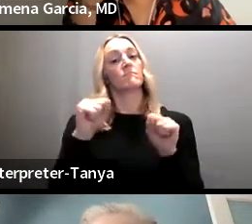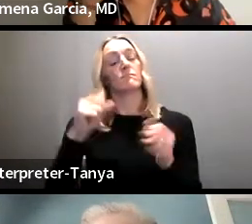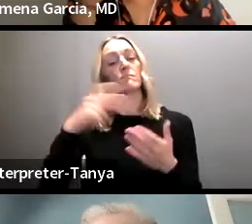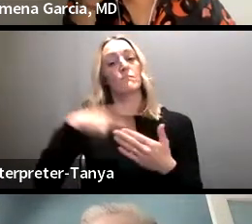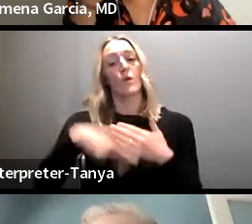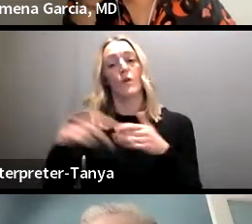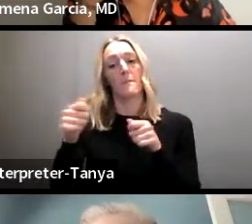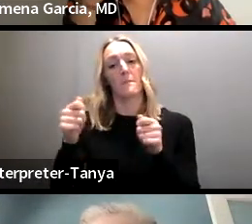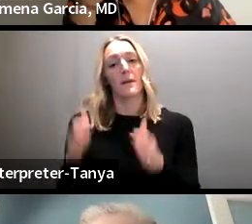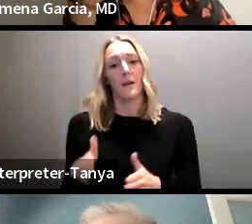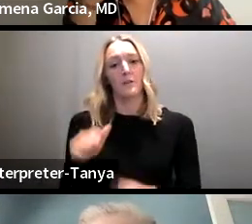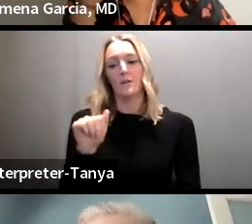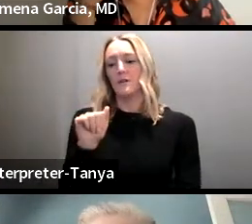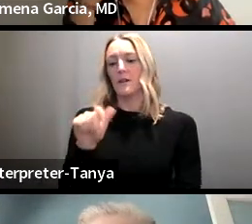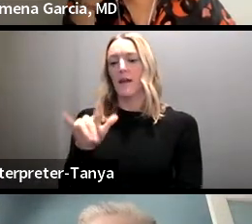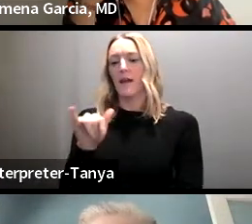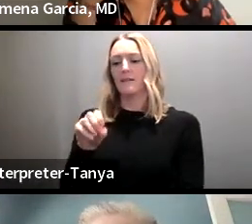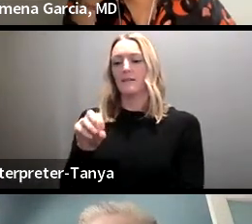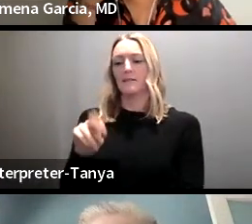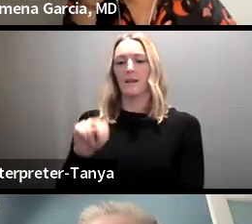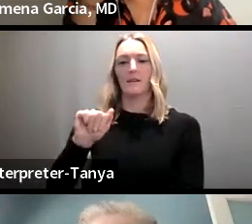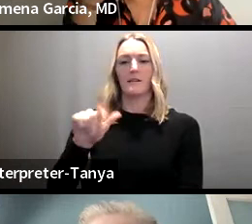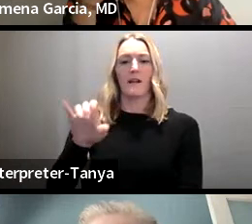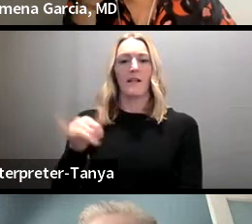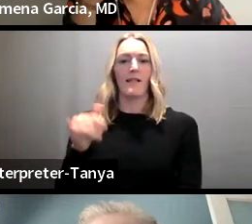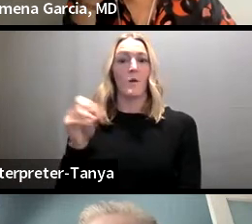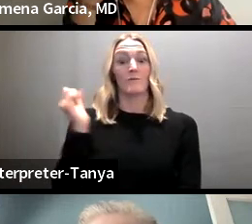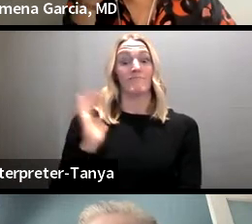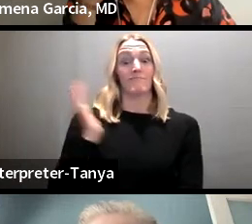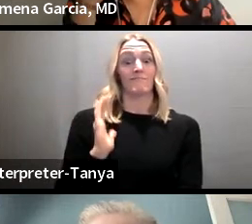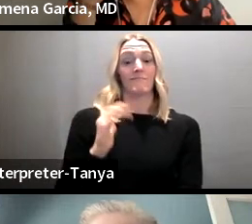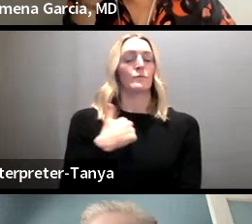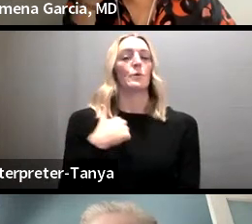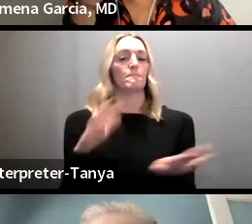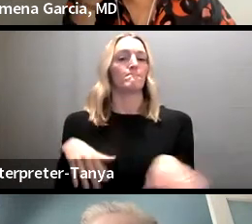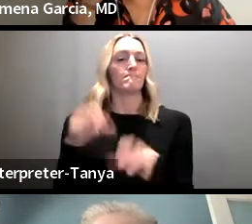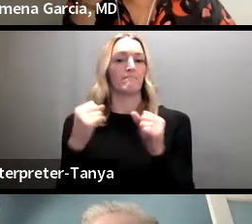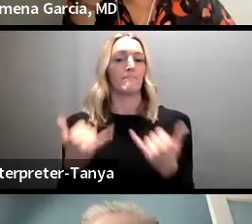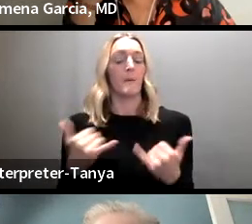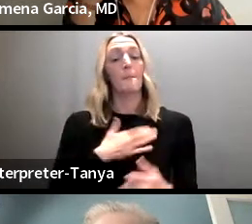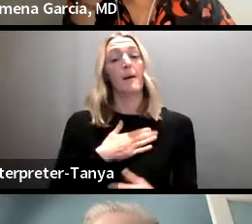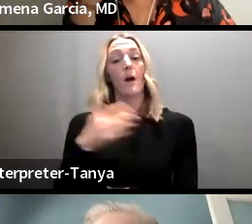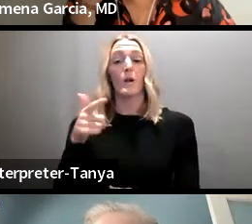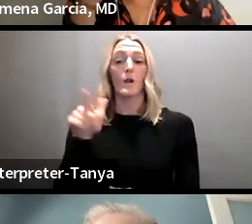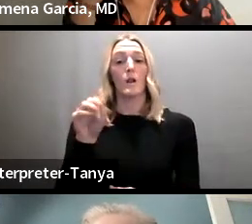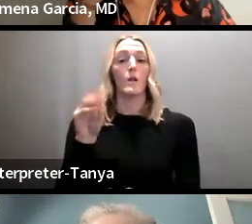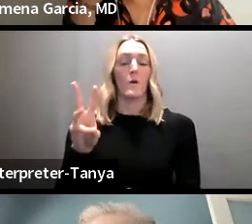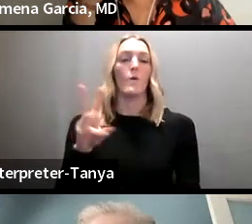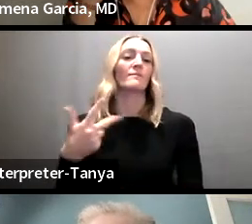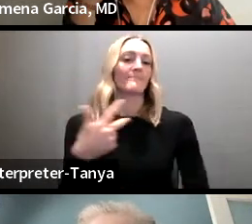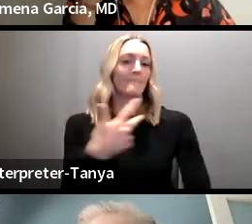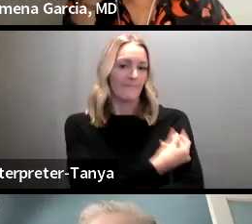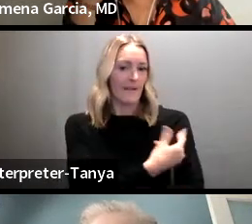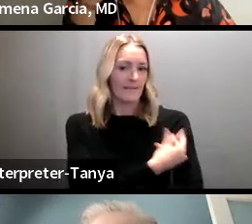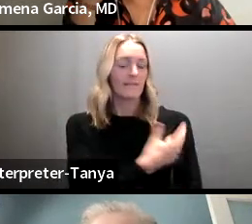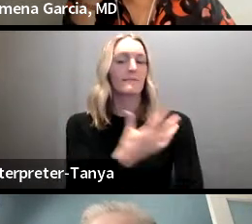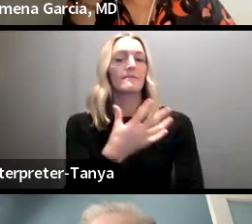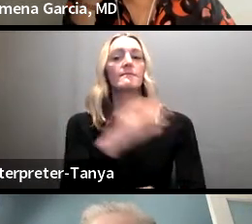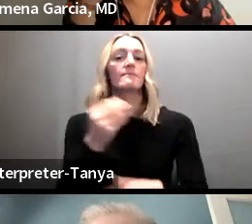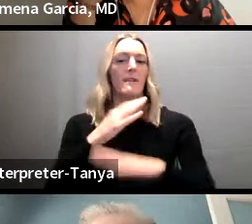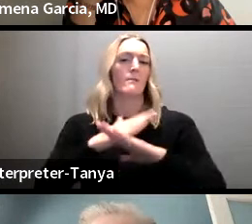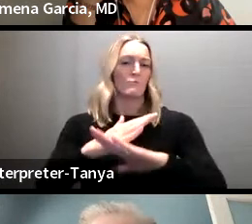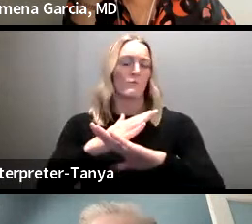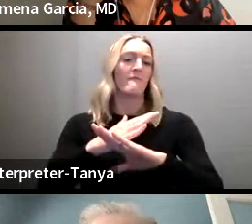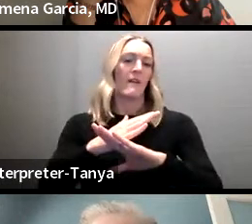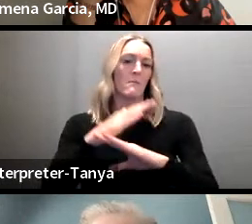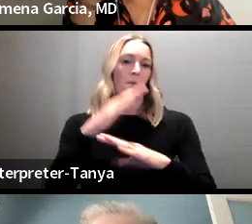role that Allison Alejos previously held. My GLOW is vaccines and preventing vaccine preventable